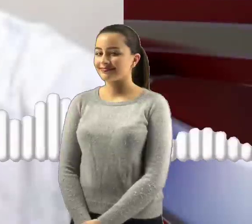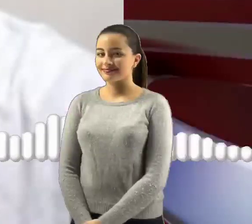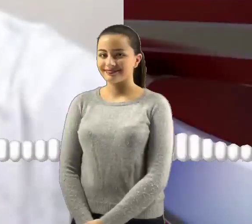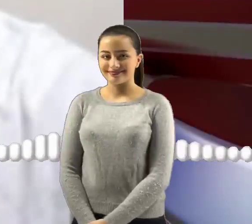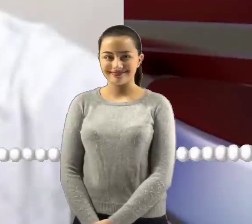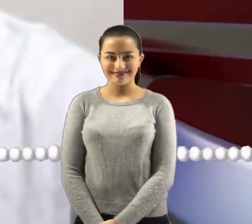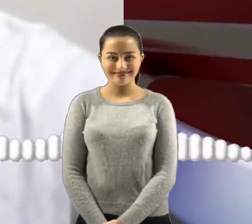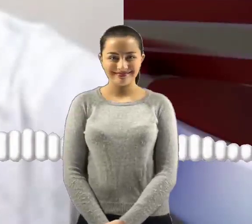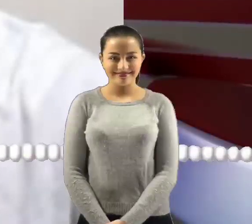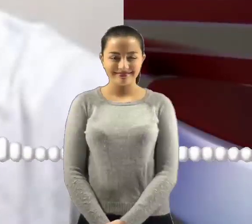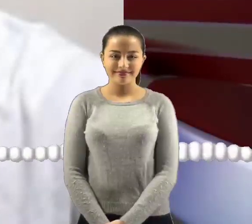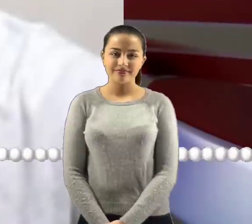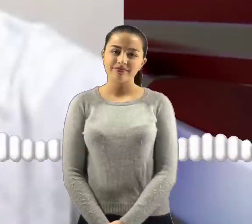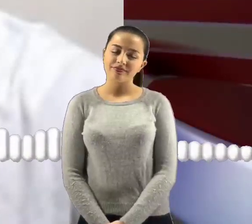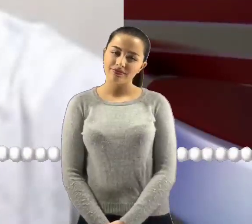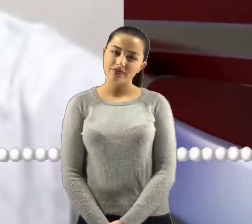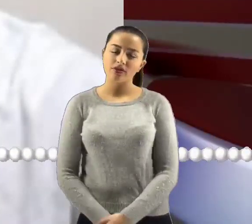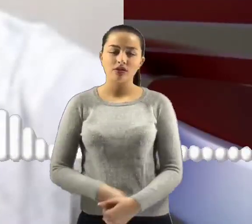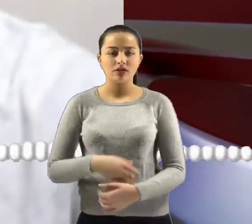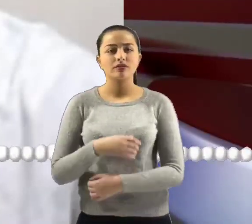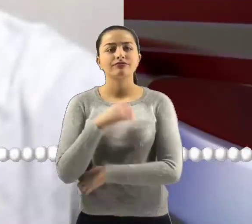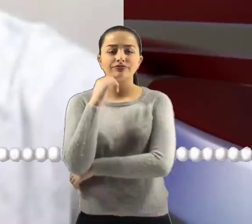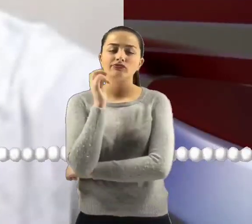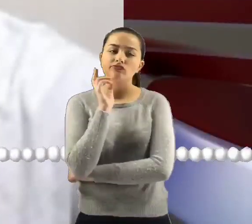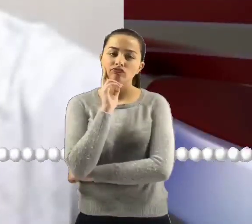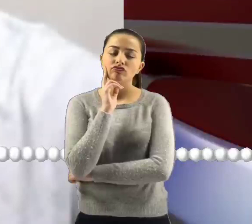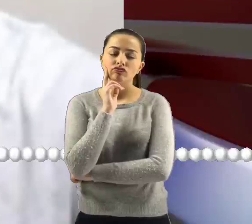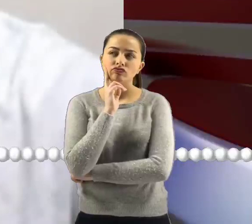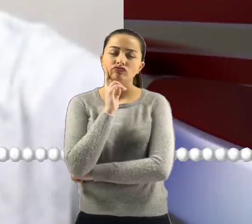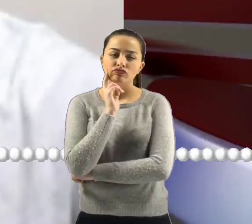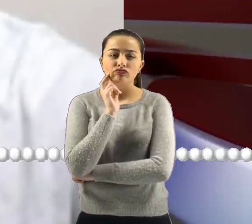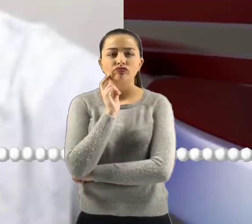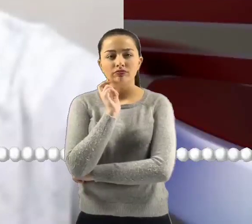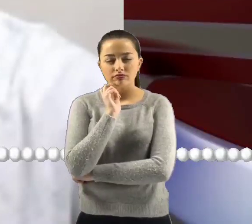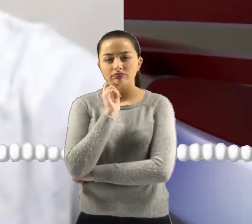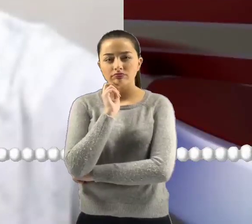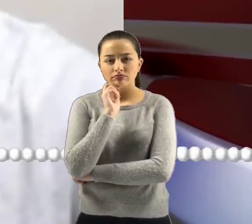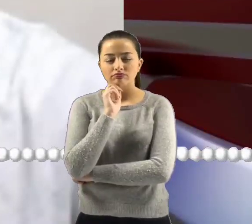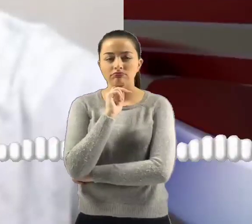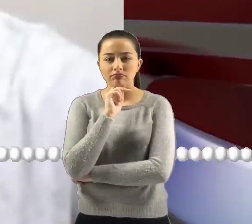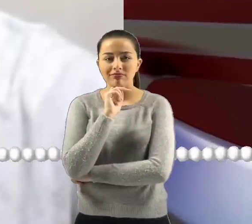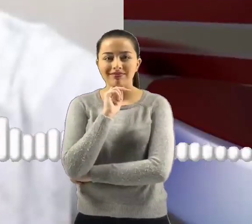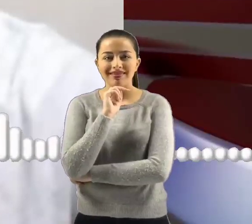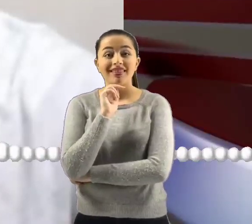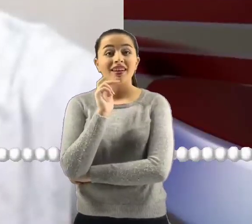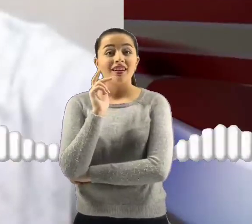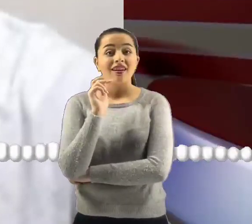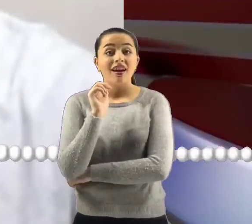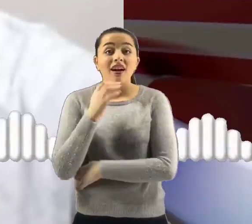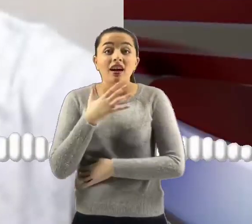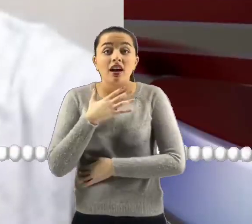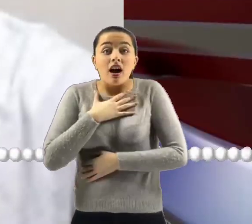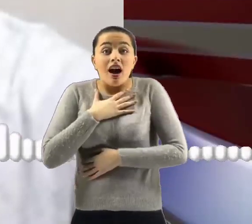All right, my wonderful people, welcome once again to IPOB Media. Yeah, so this time we brought you a very